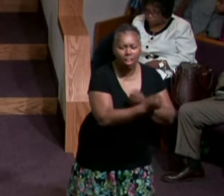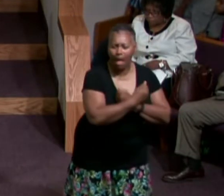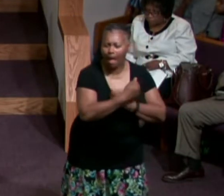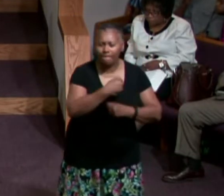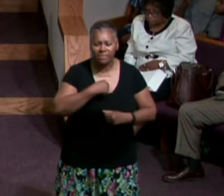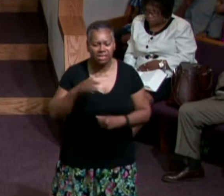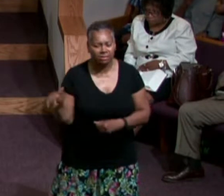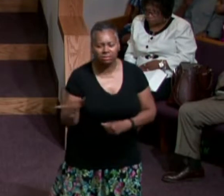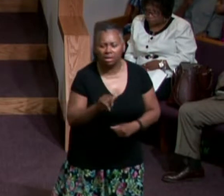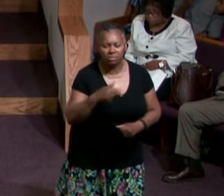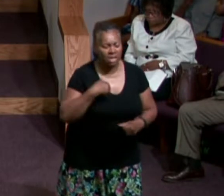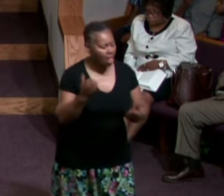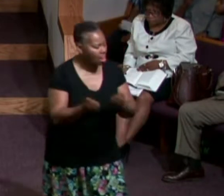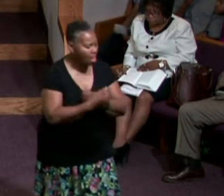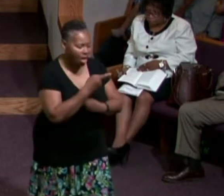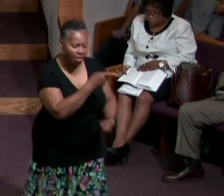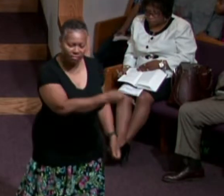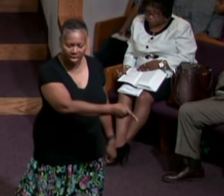love him.